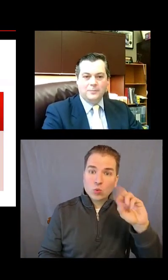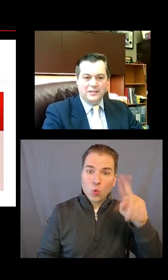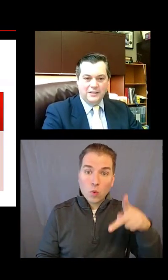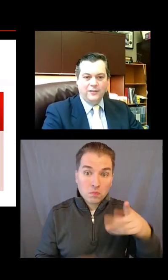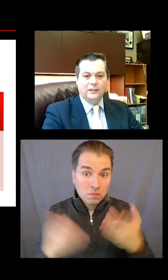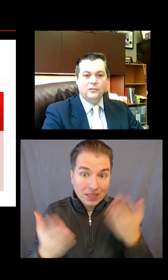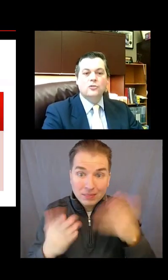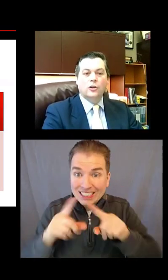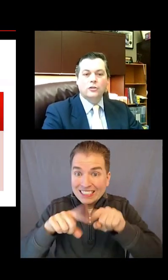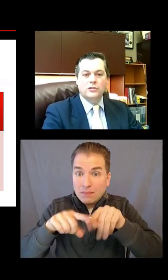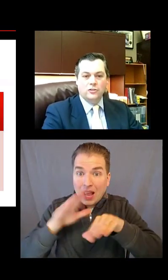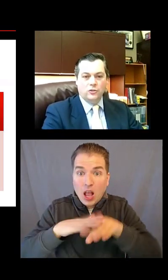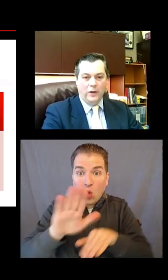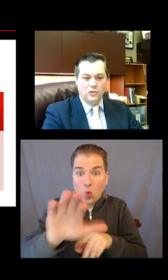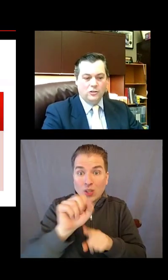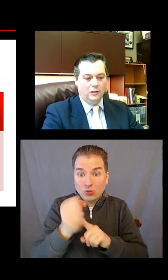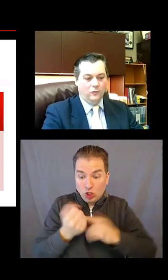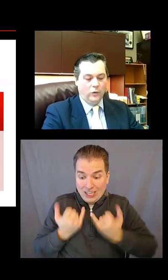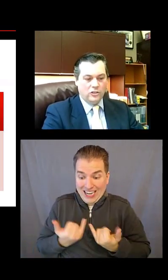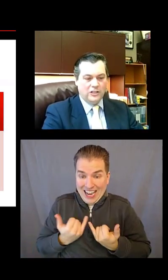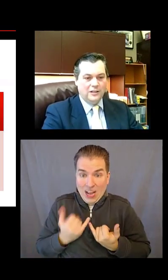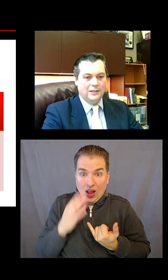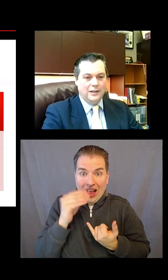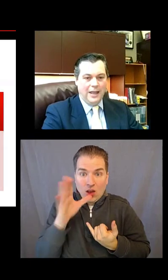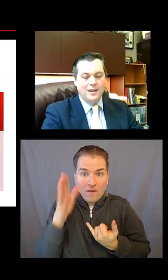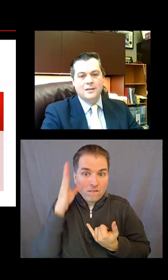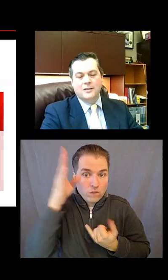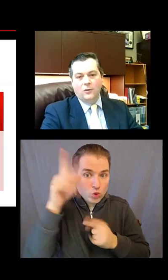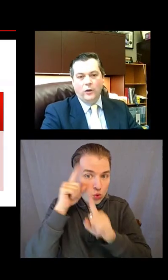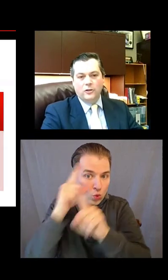factually specific to her situation, where she